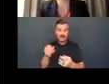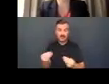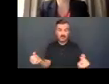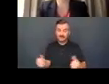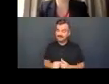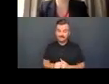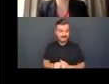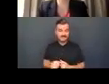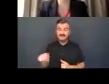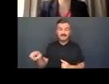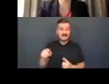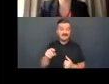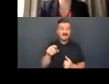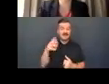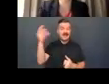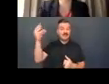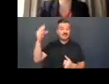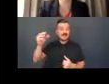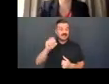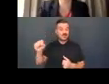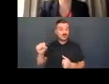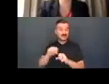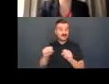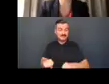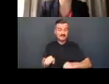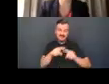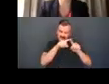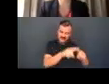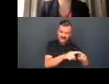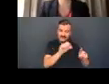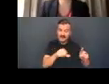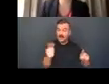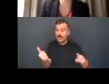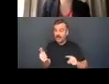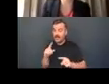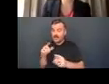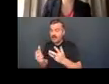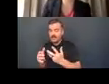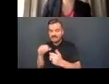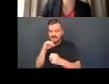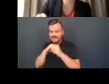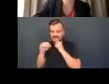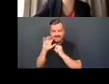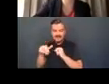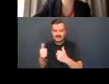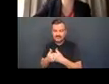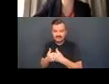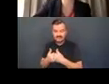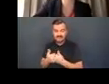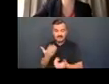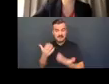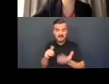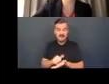of the social security system extremely challenging in any conditions and near impossible in emergency conditions.